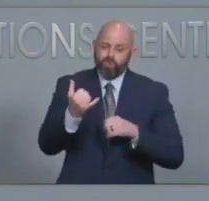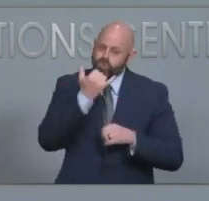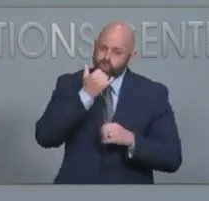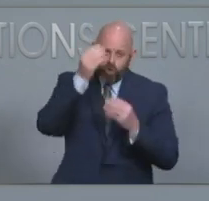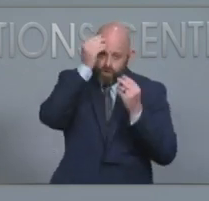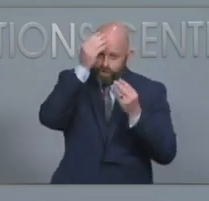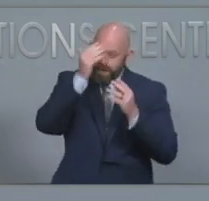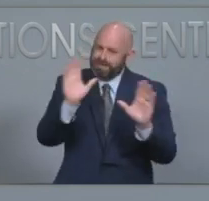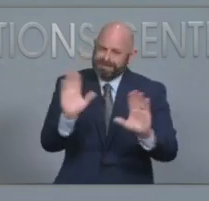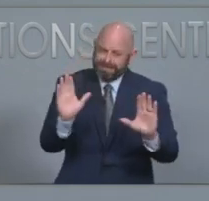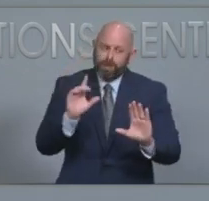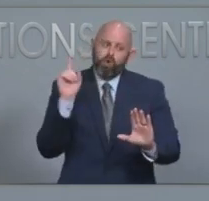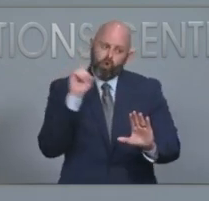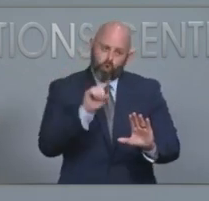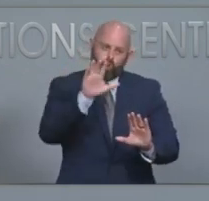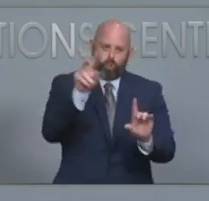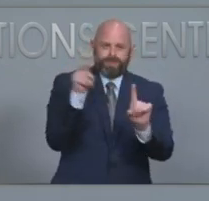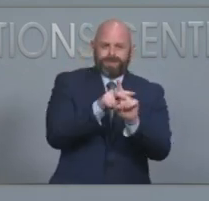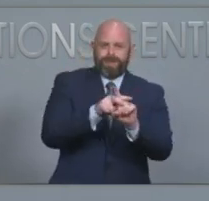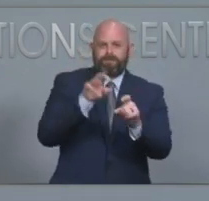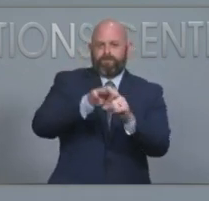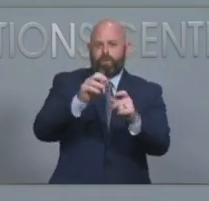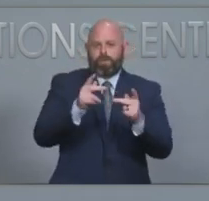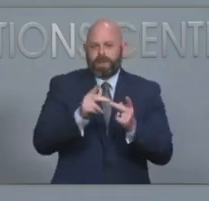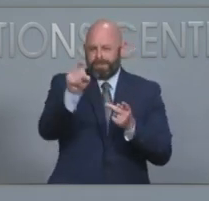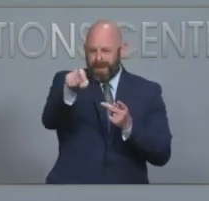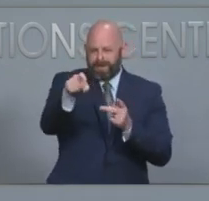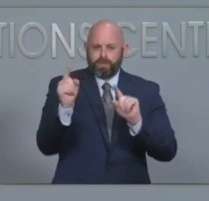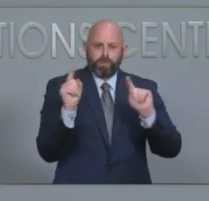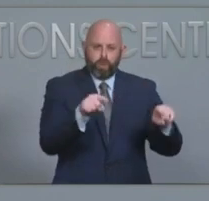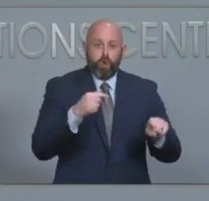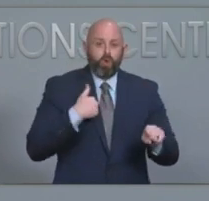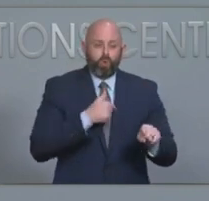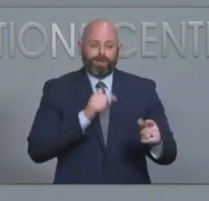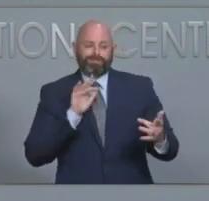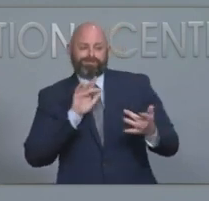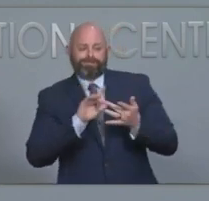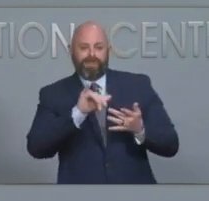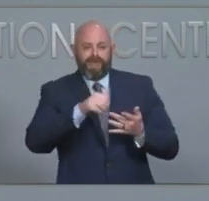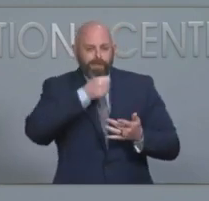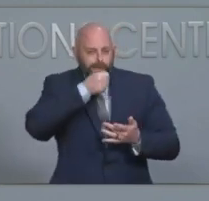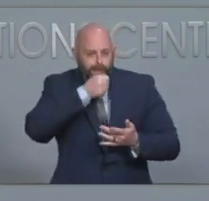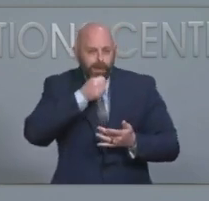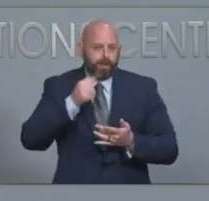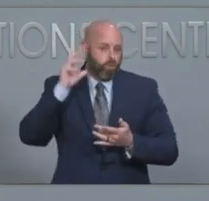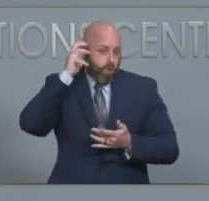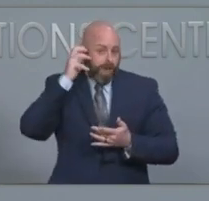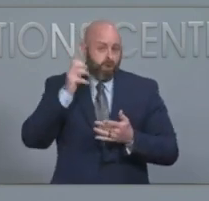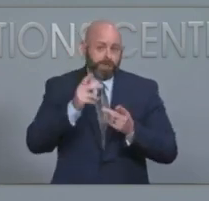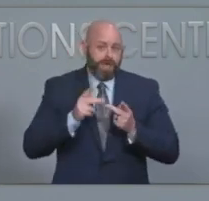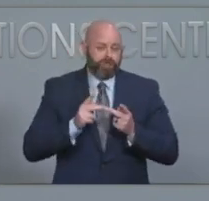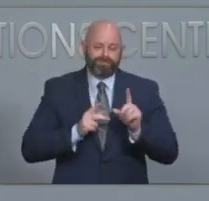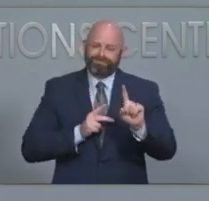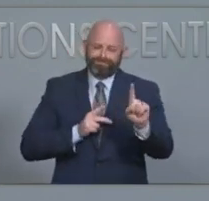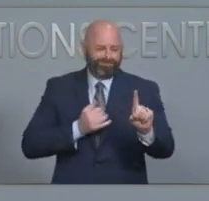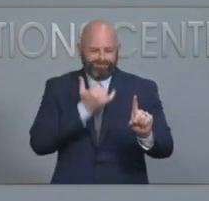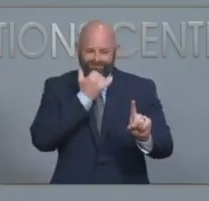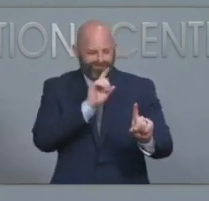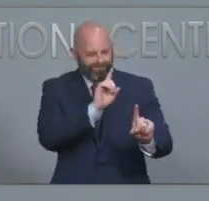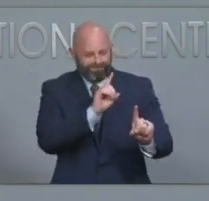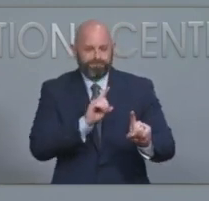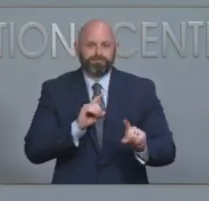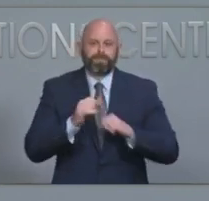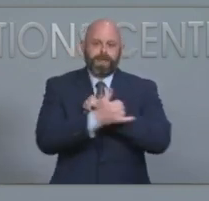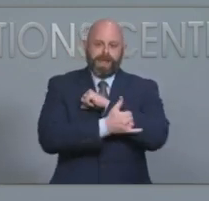their precinct polling location. We've been in contact with that radio station. They have corrected, and the county